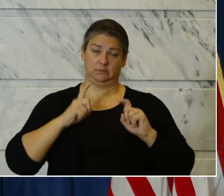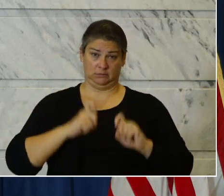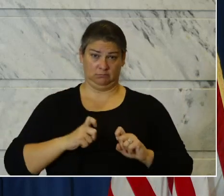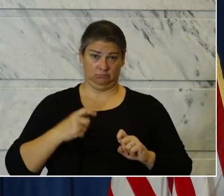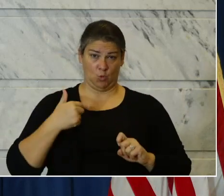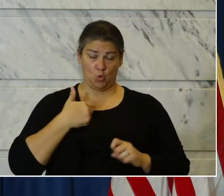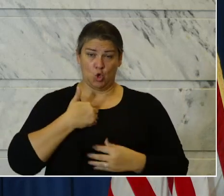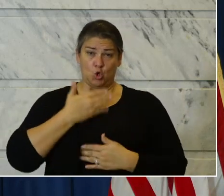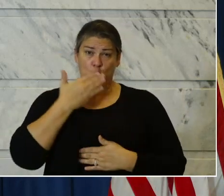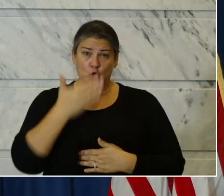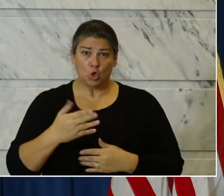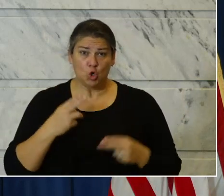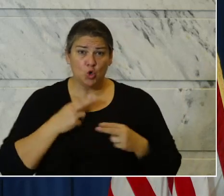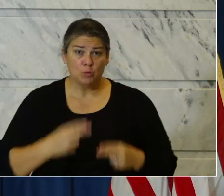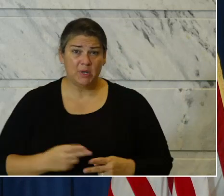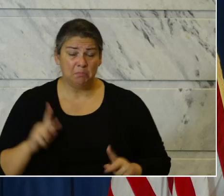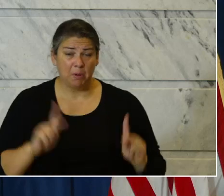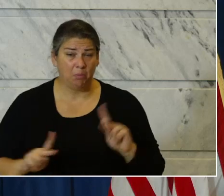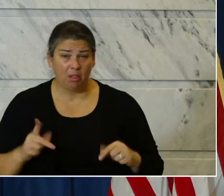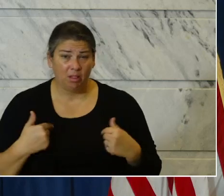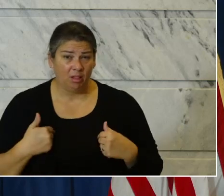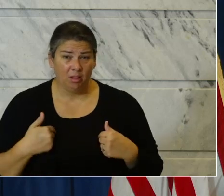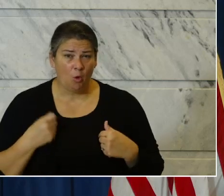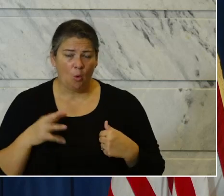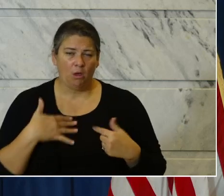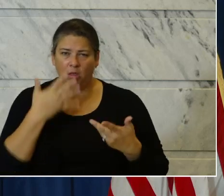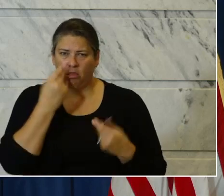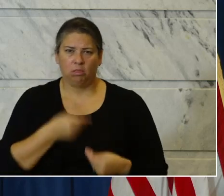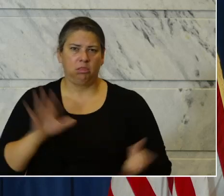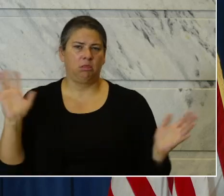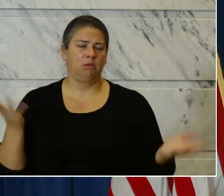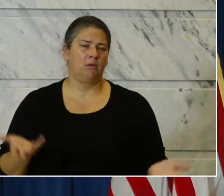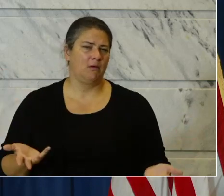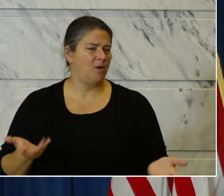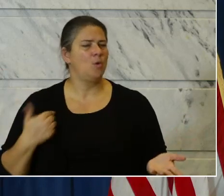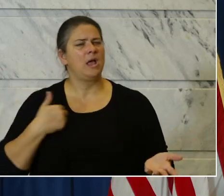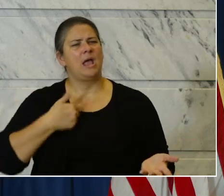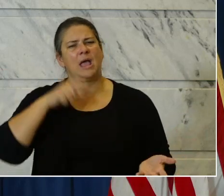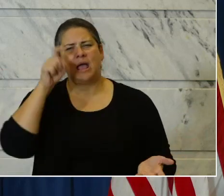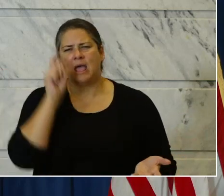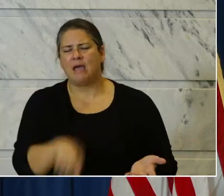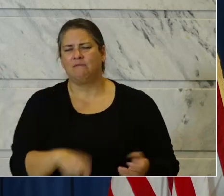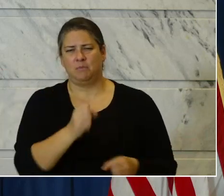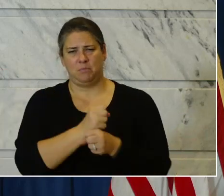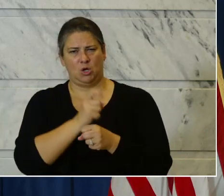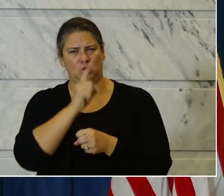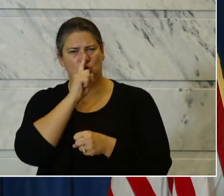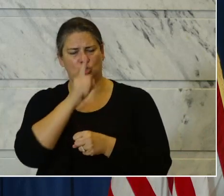we? I believe that we are very good, and we just got to make sure that we